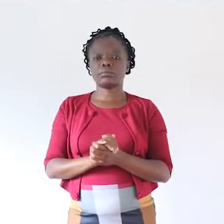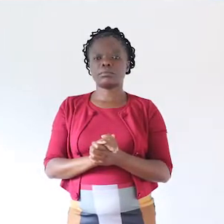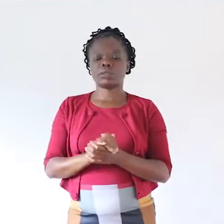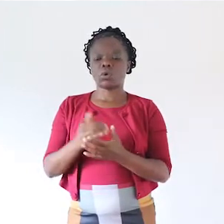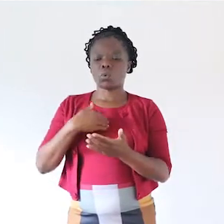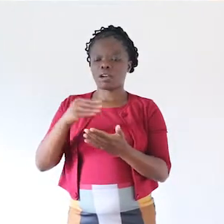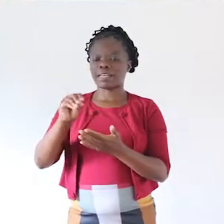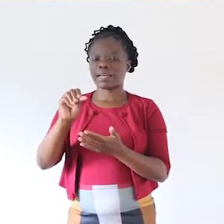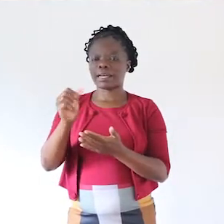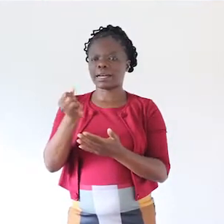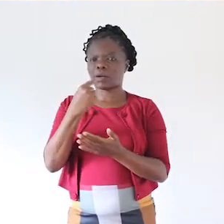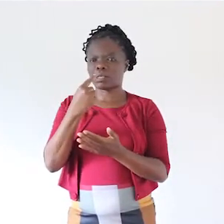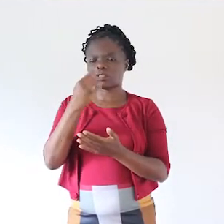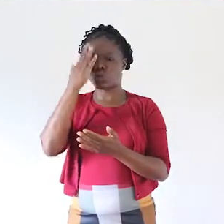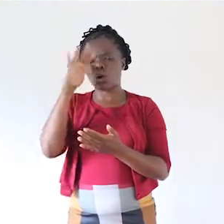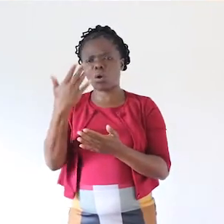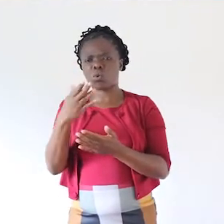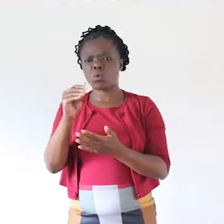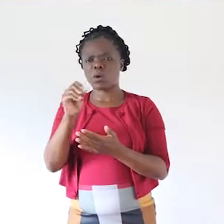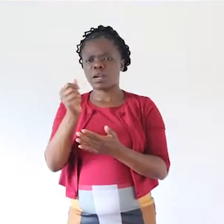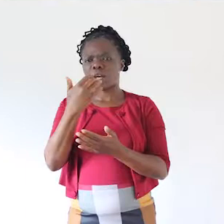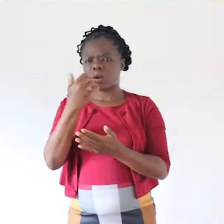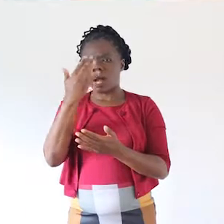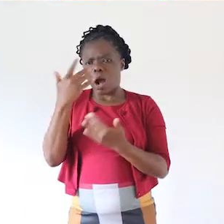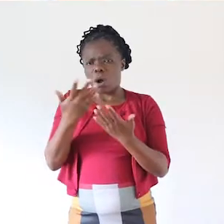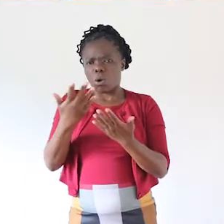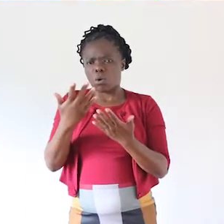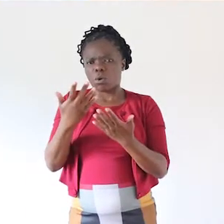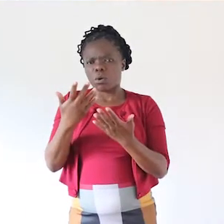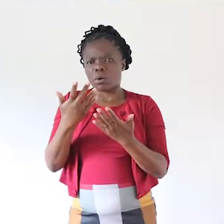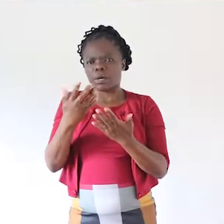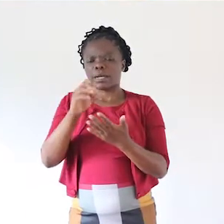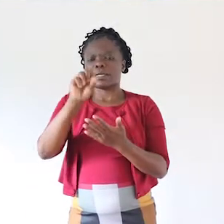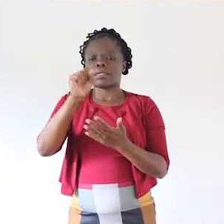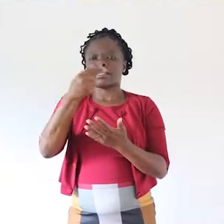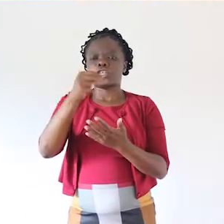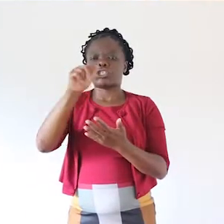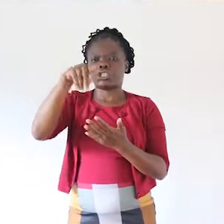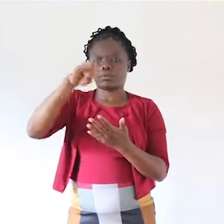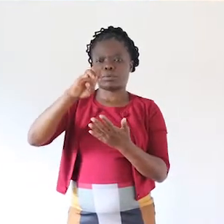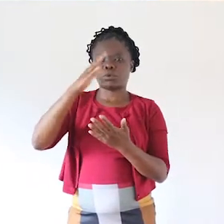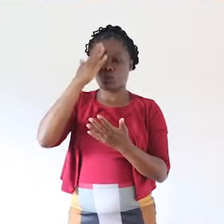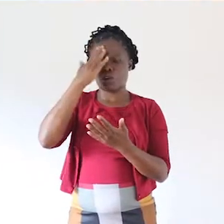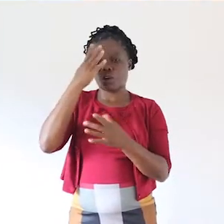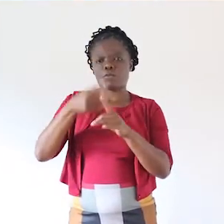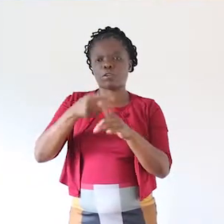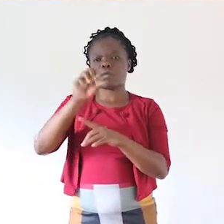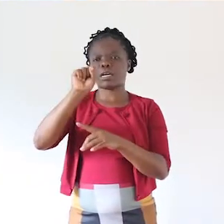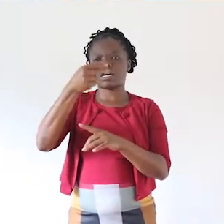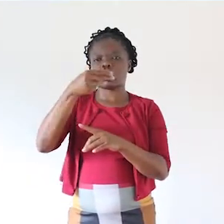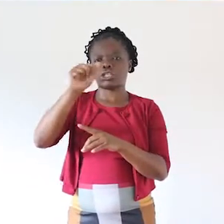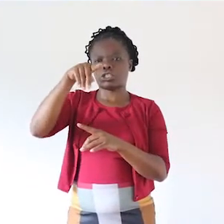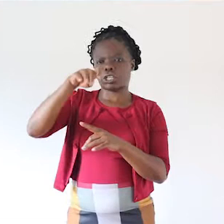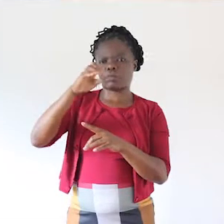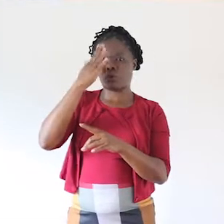This is the groundnuts. How do you know? By feeling The shape. the shape. You know from the shape of the groundnut, at